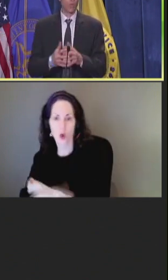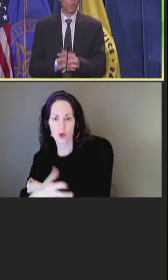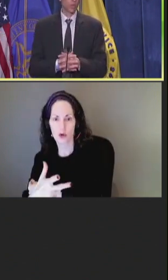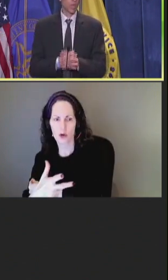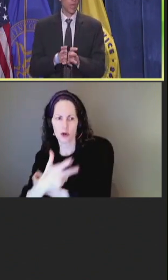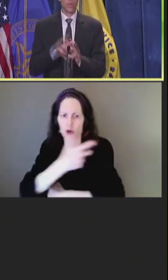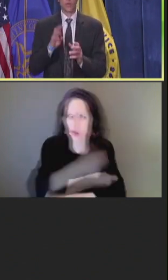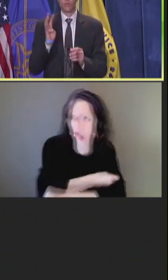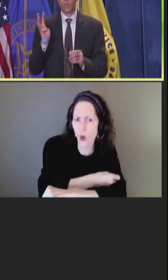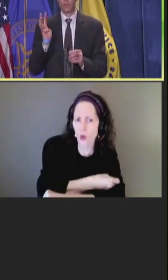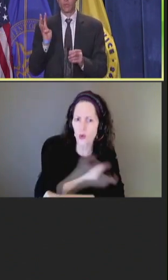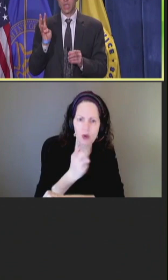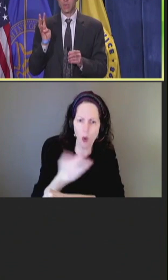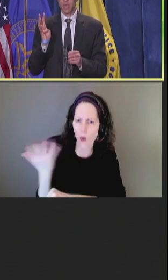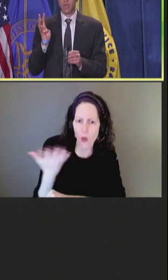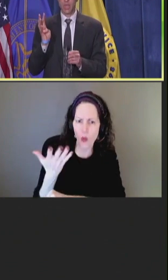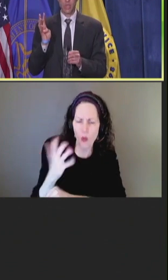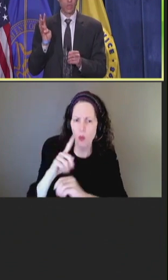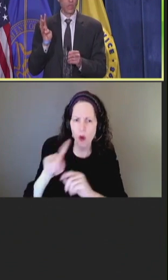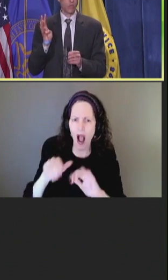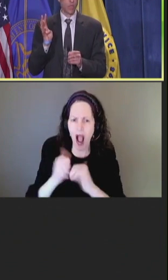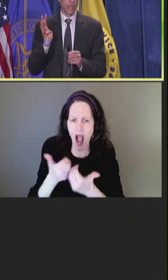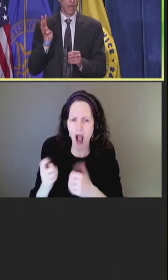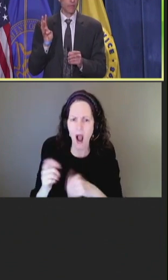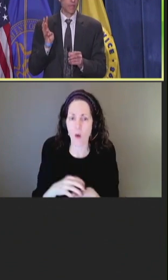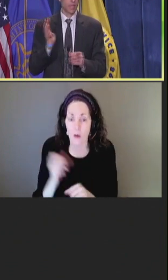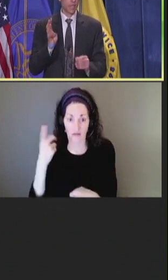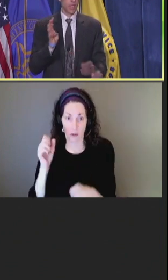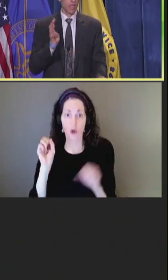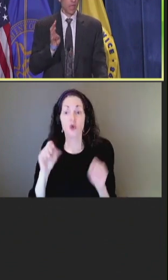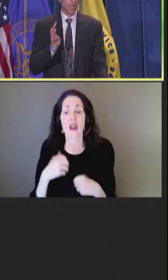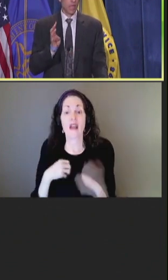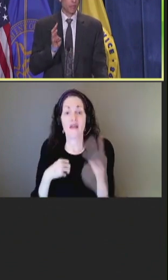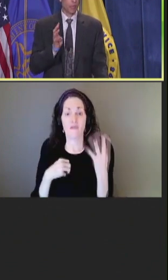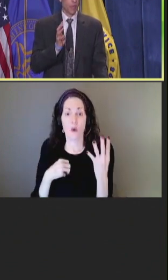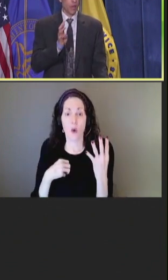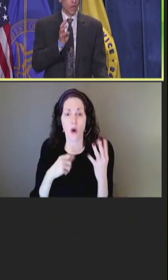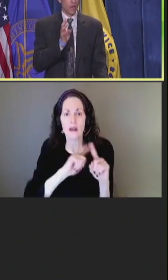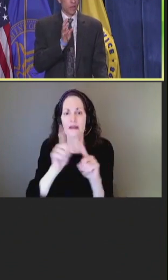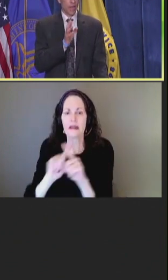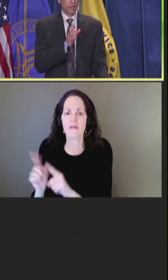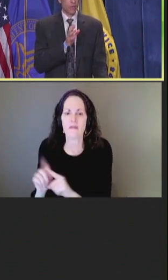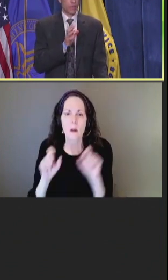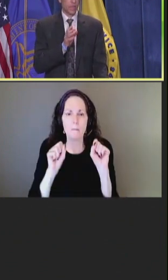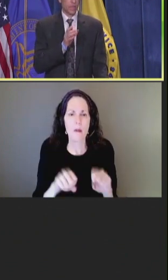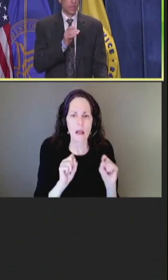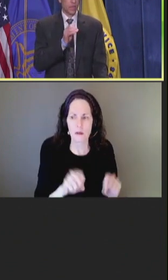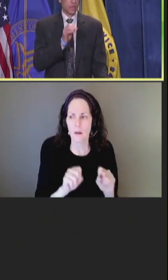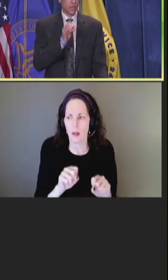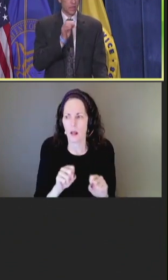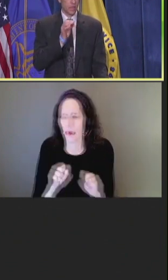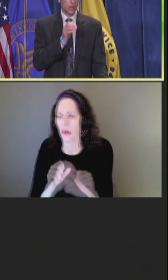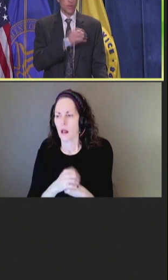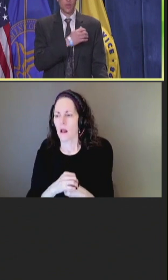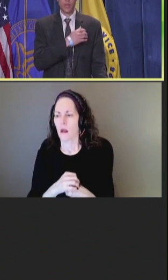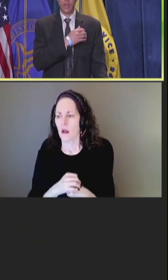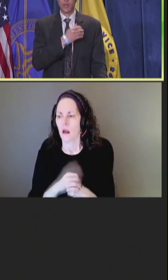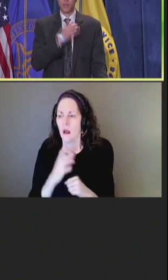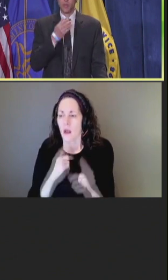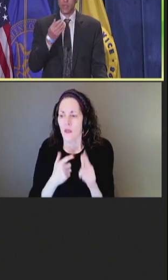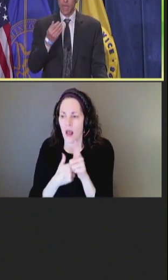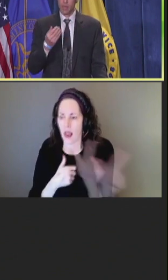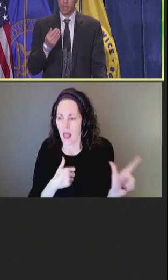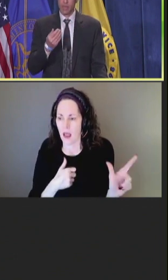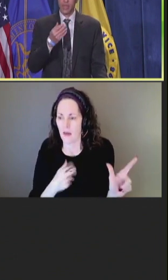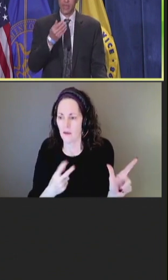that all work? There are 4 different possible combinations that you can have. On the left, you see the